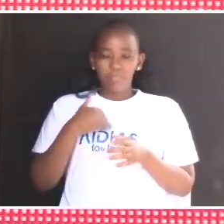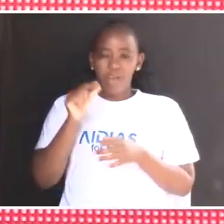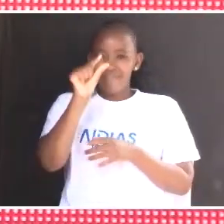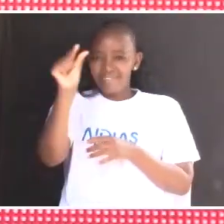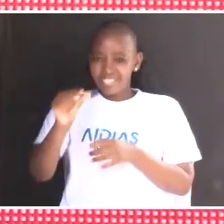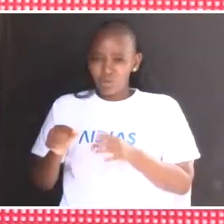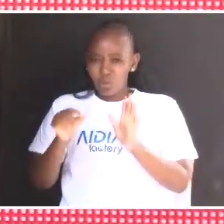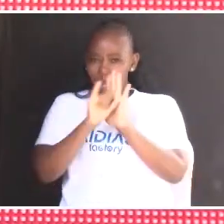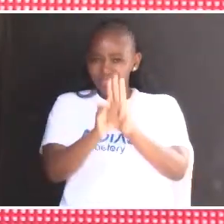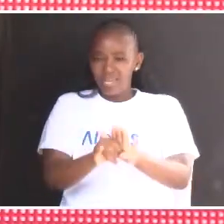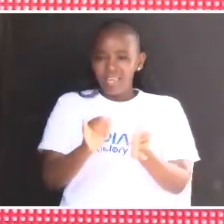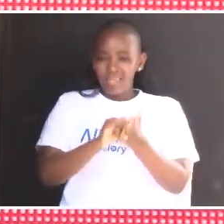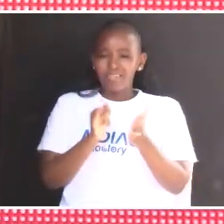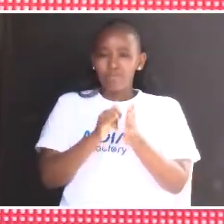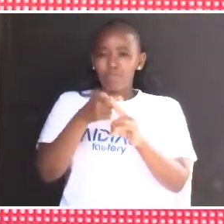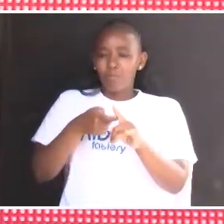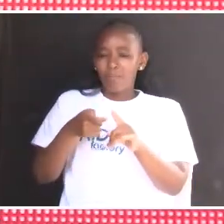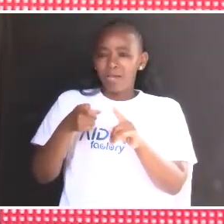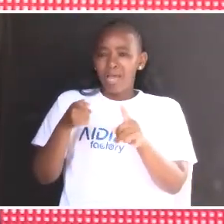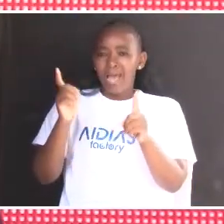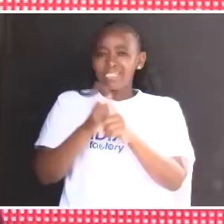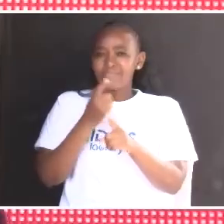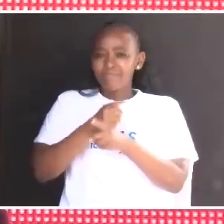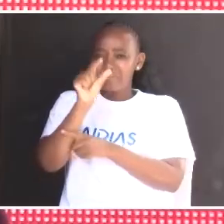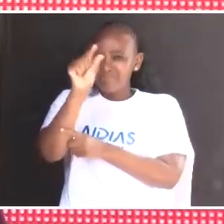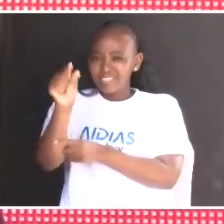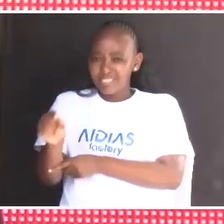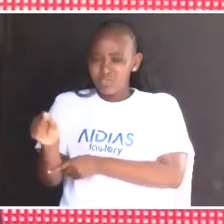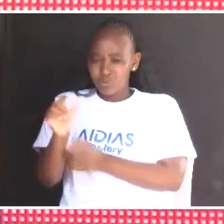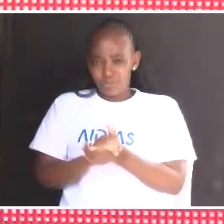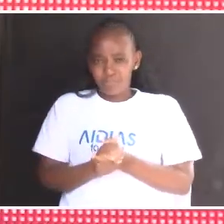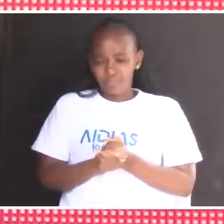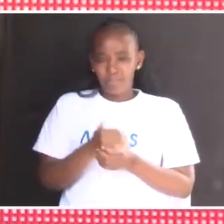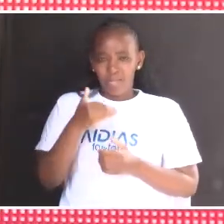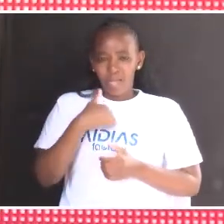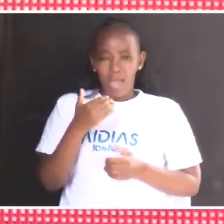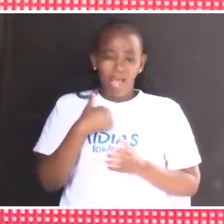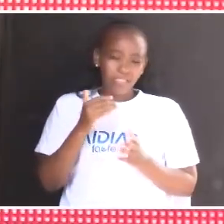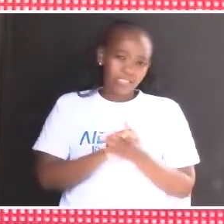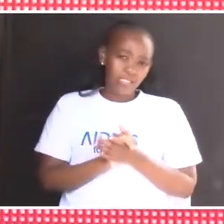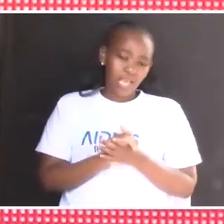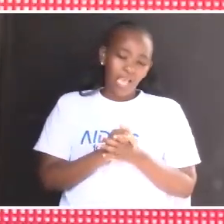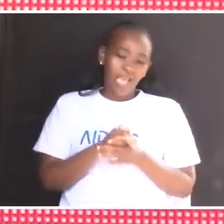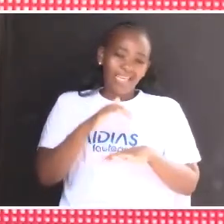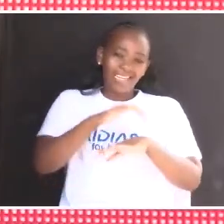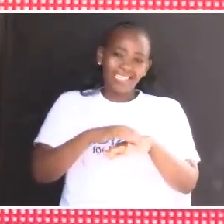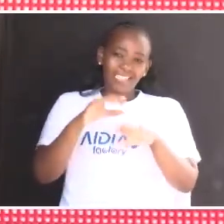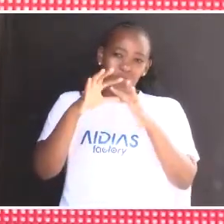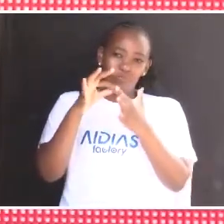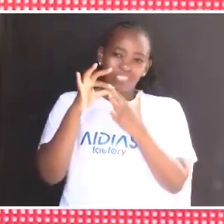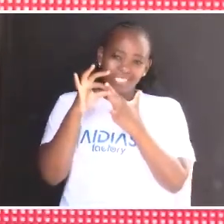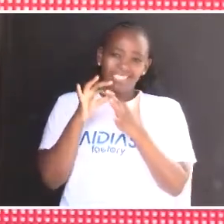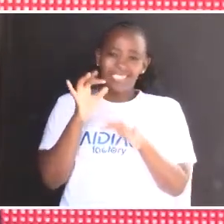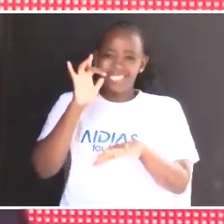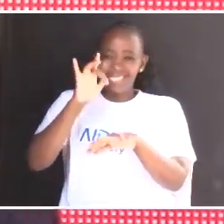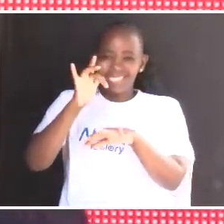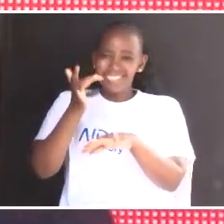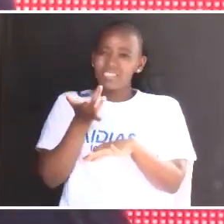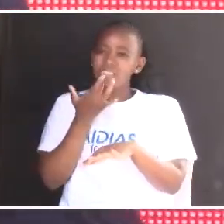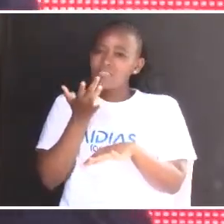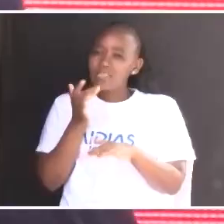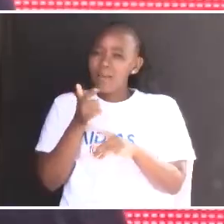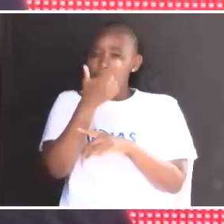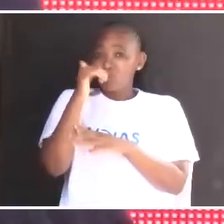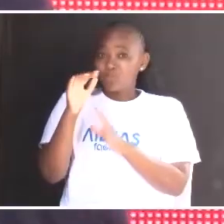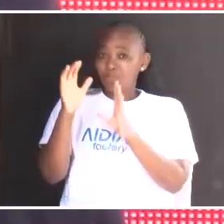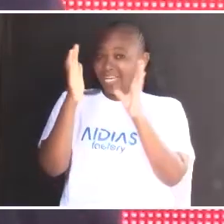identify something as coming from a particular region because it gets a unique taste because of the